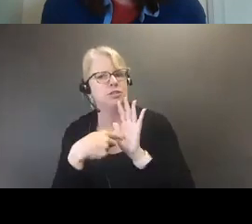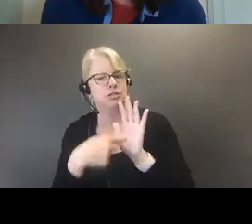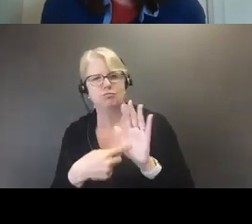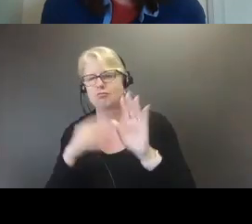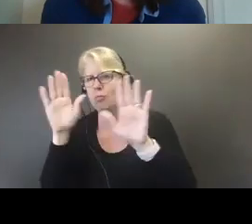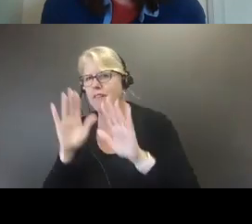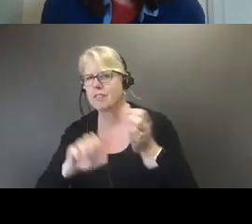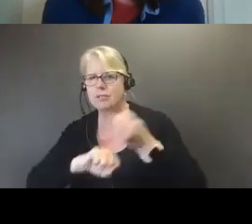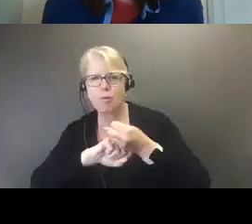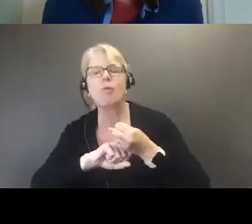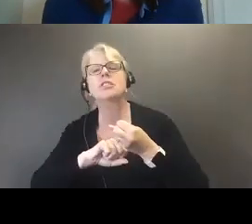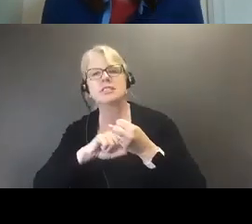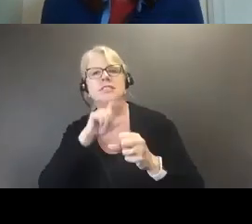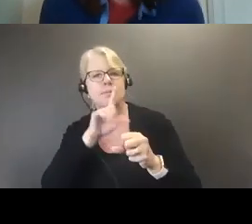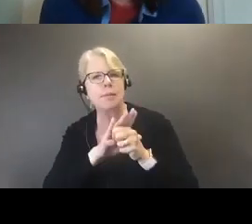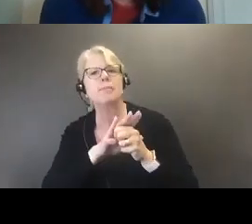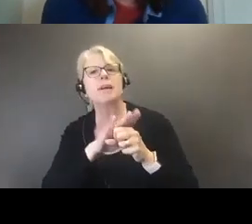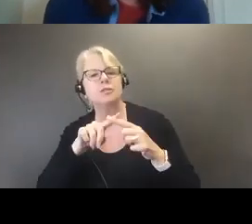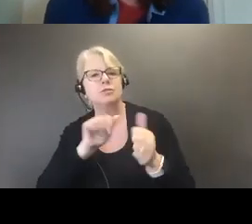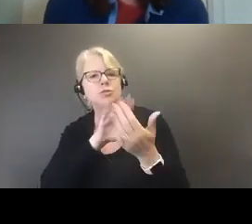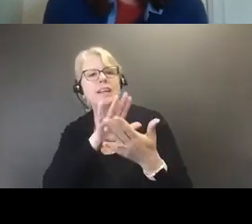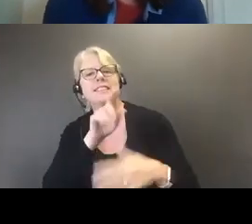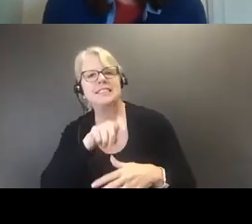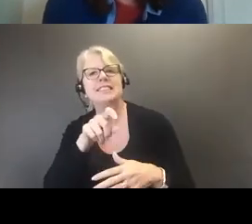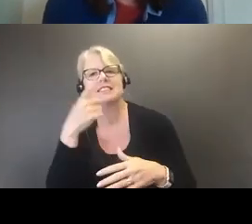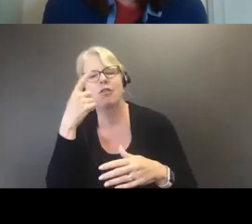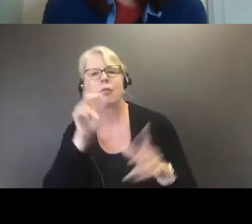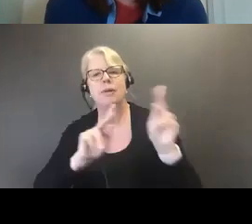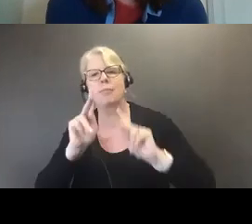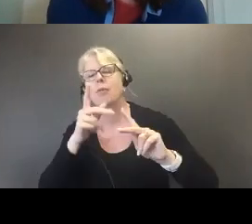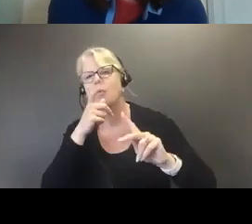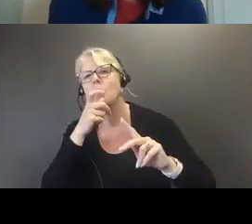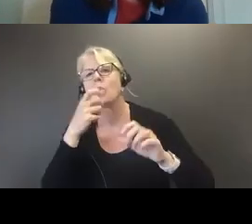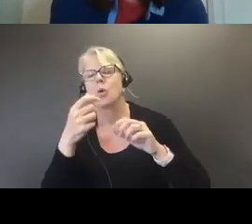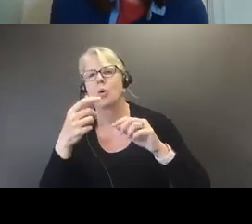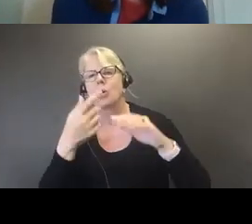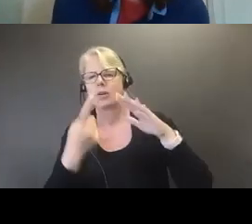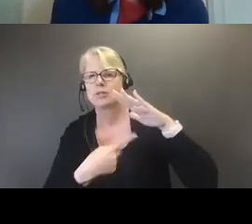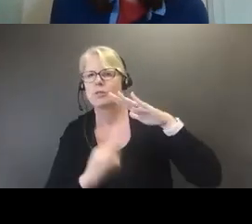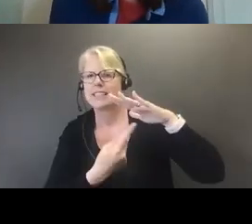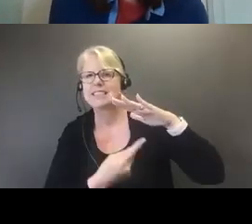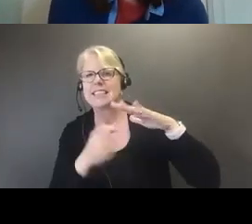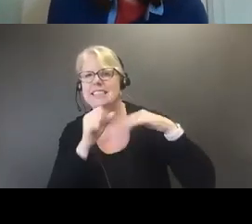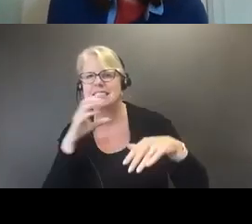and dedication to addressing the needs of socially isolated seniors.